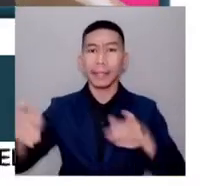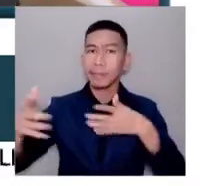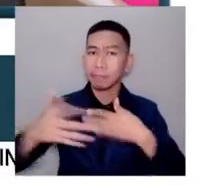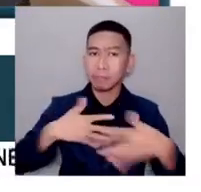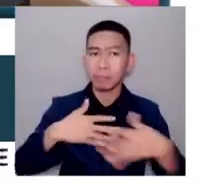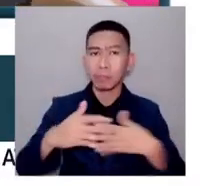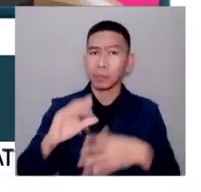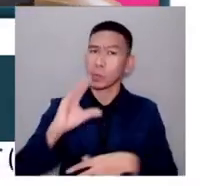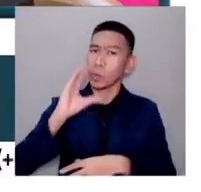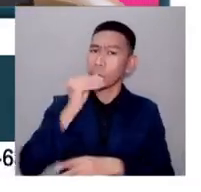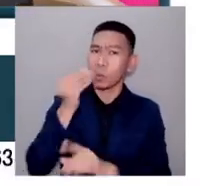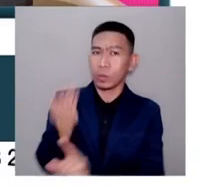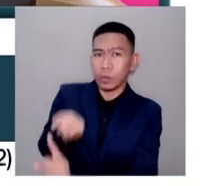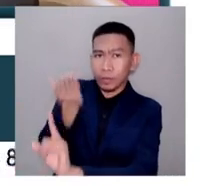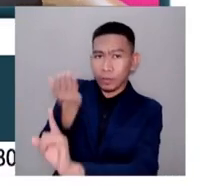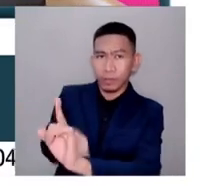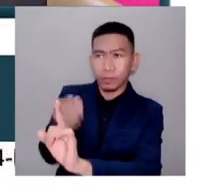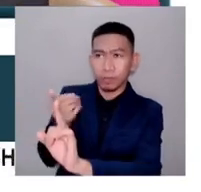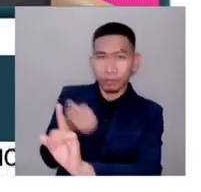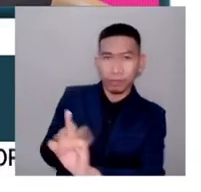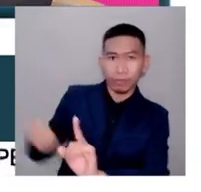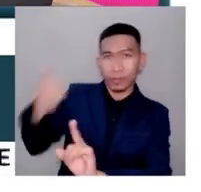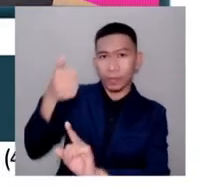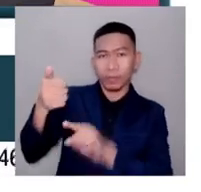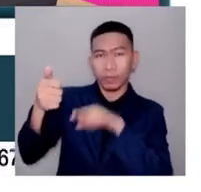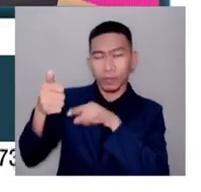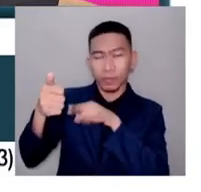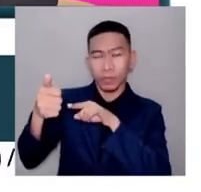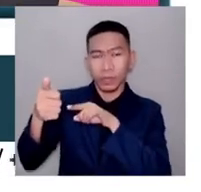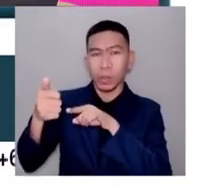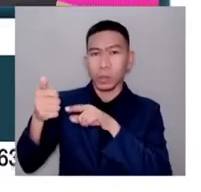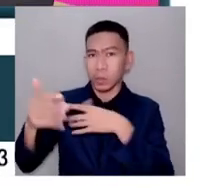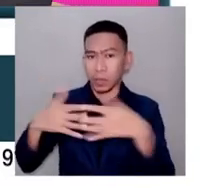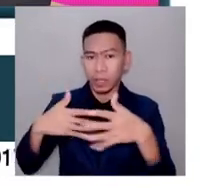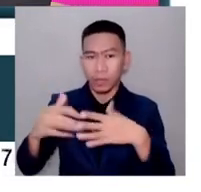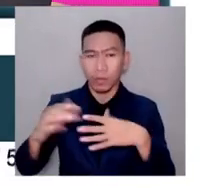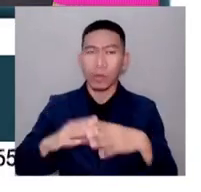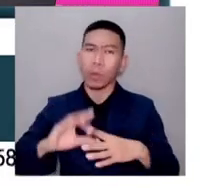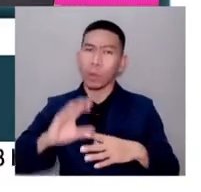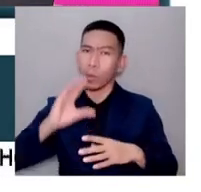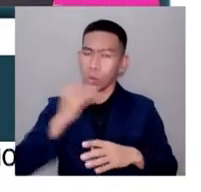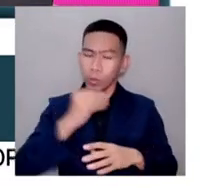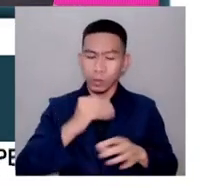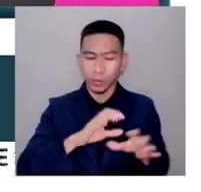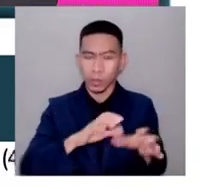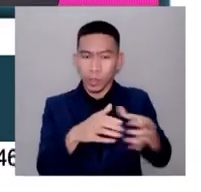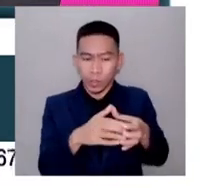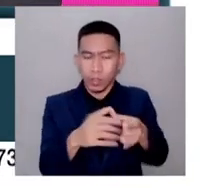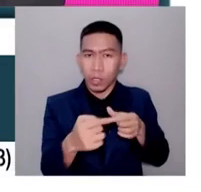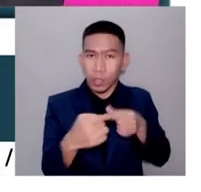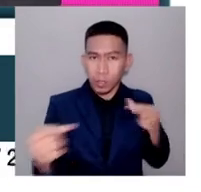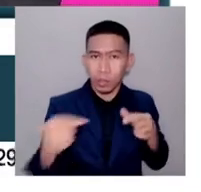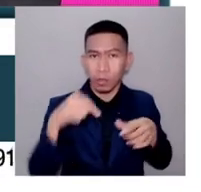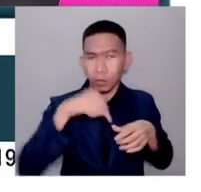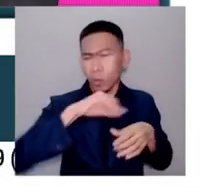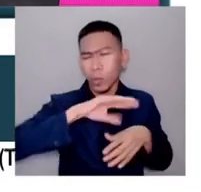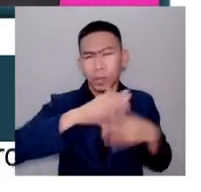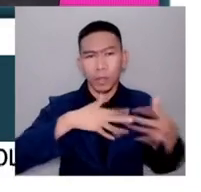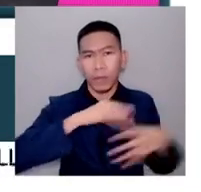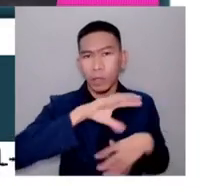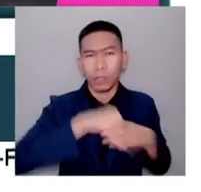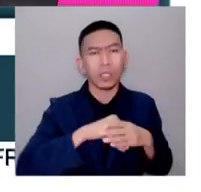administrasyon, at lalo na kahit sinong oposisyon, lalo na, ulitin ko lang, hindi lang ito oposisyon sa administrasyon